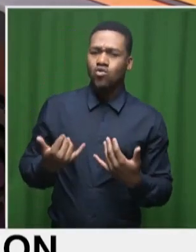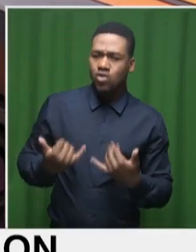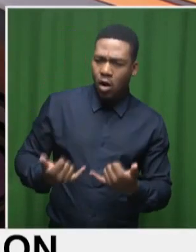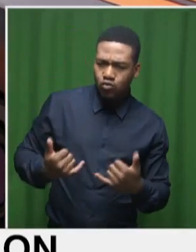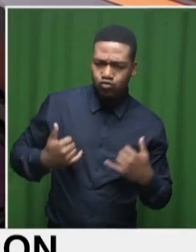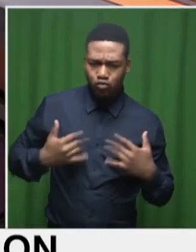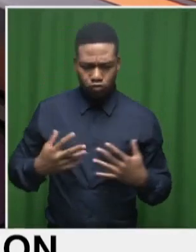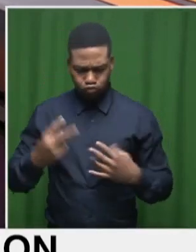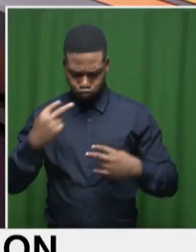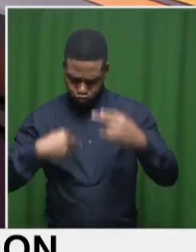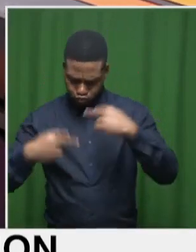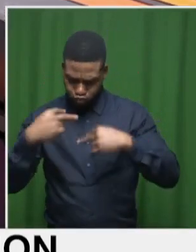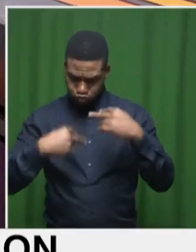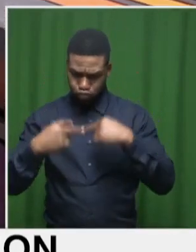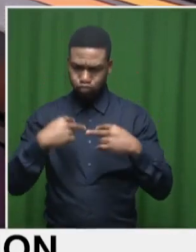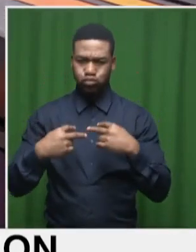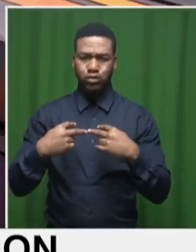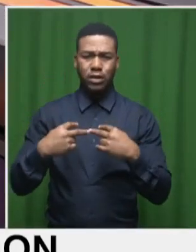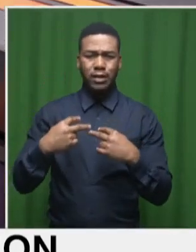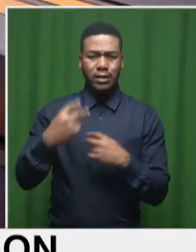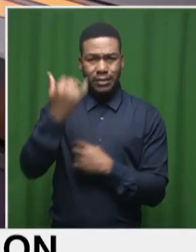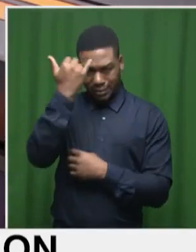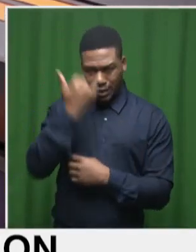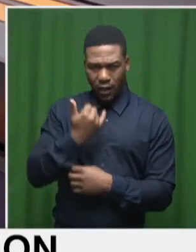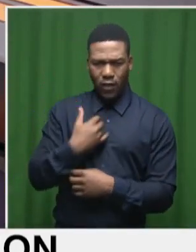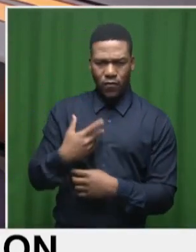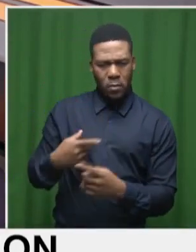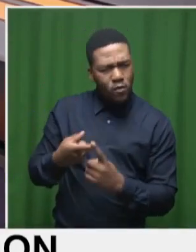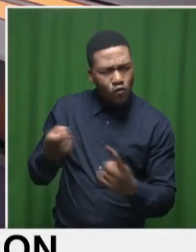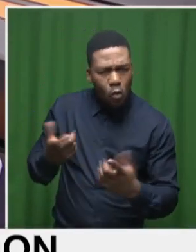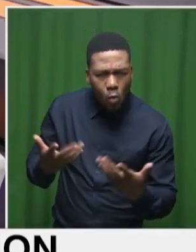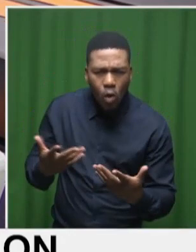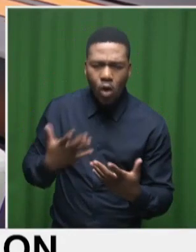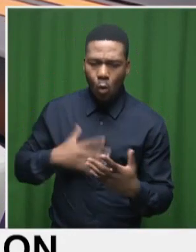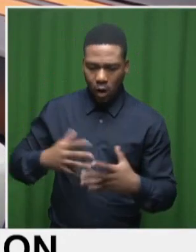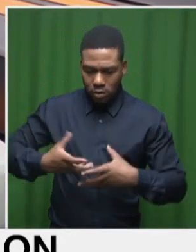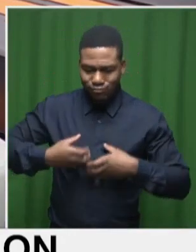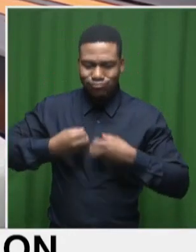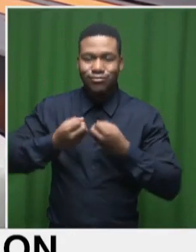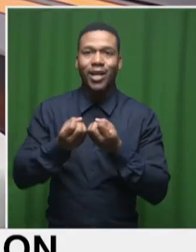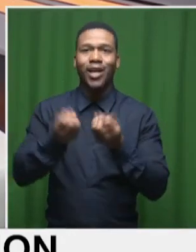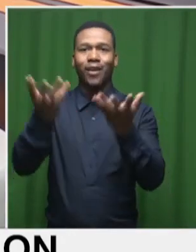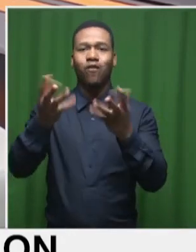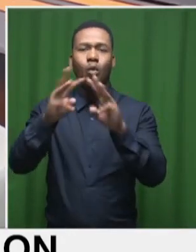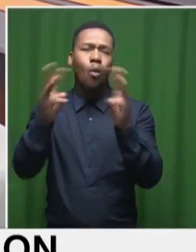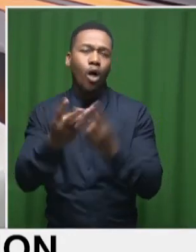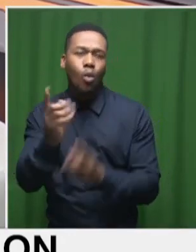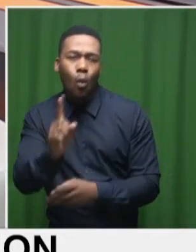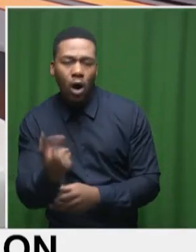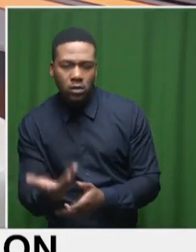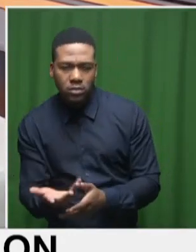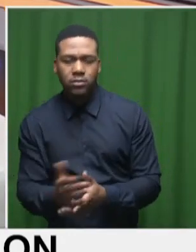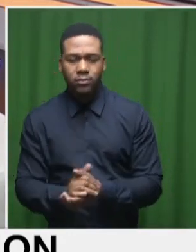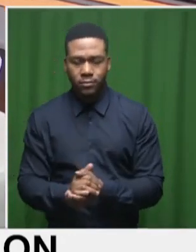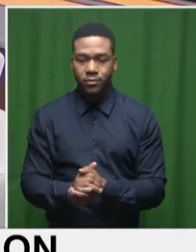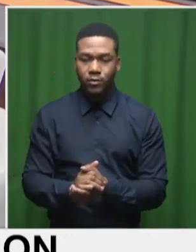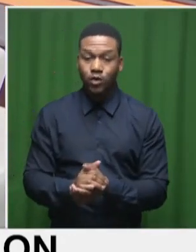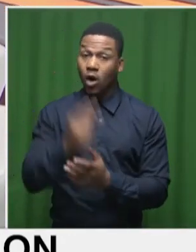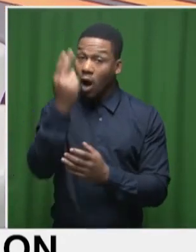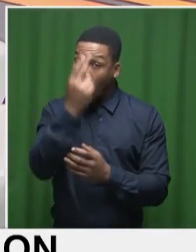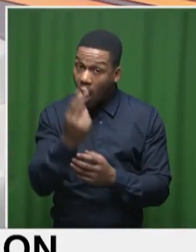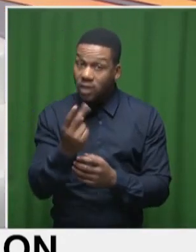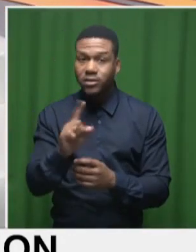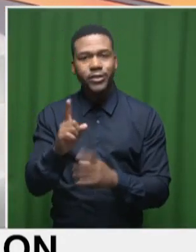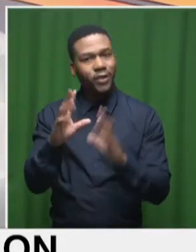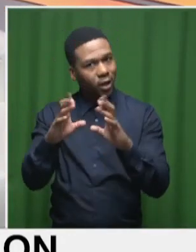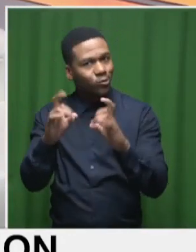I am, where I come from, and what I want to take from that and give to the world, you know. Because at the end of the day, art is a form of